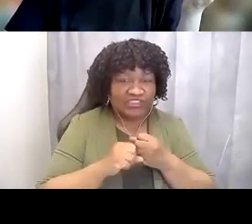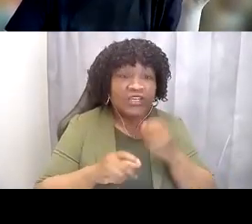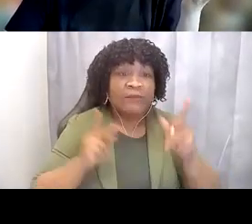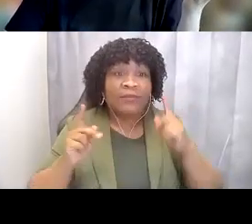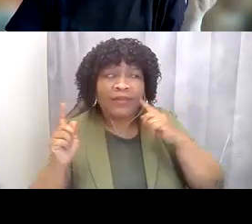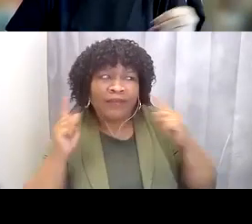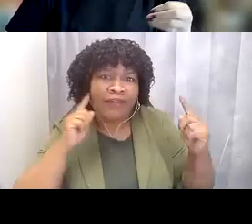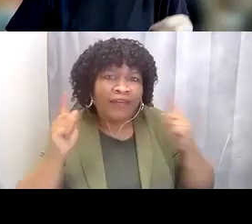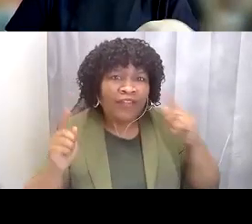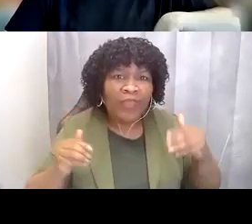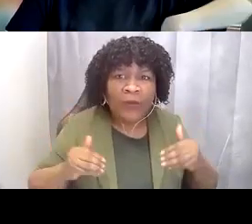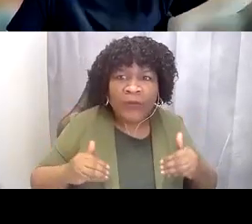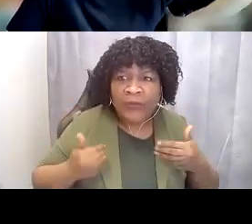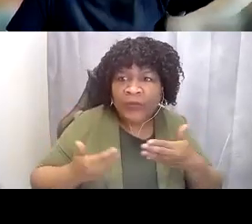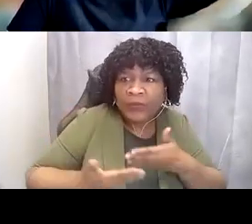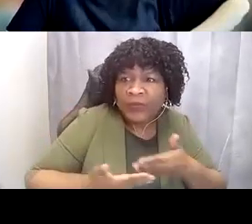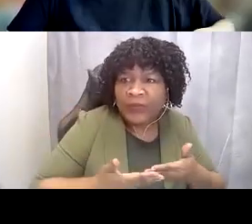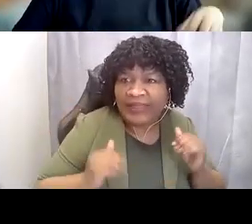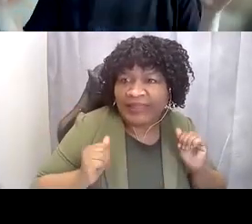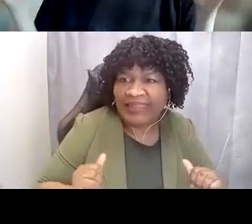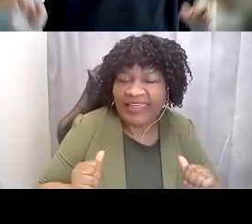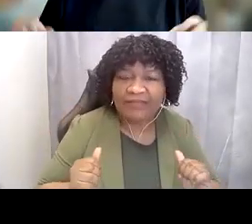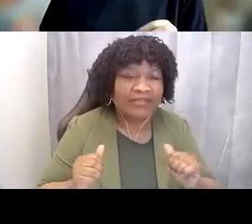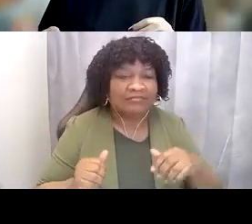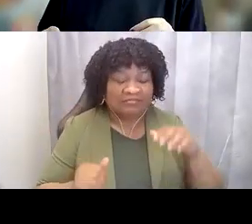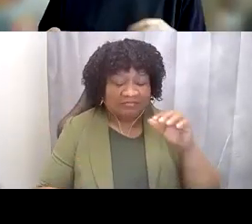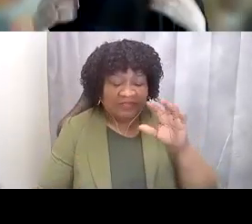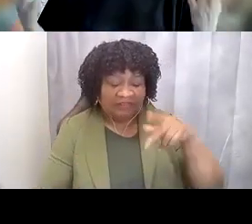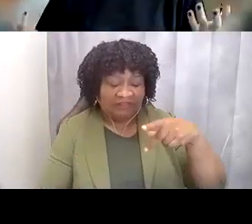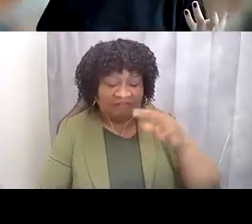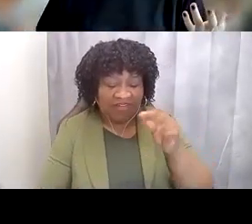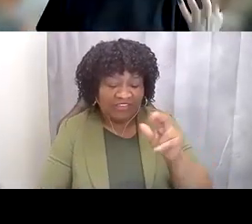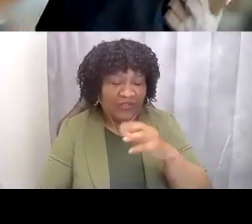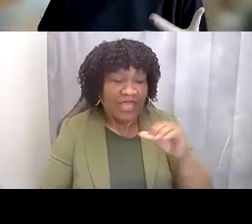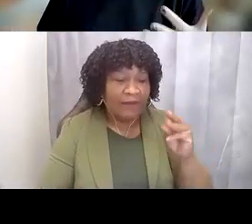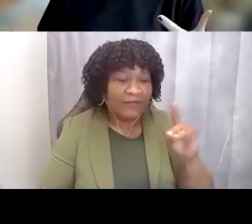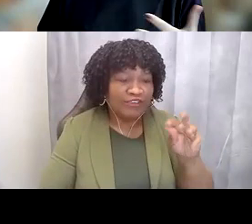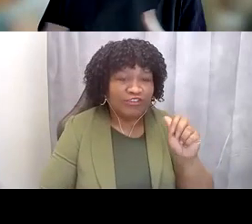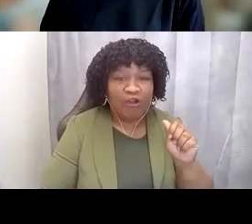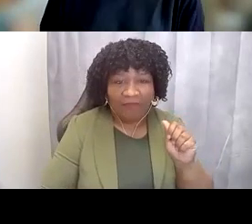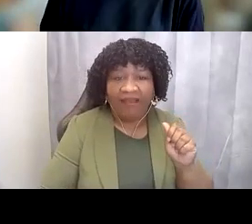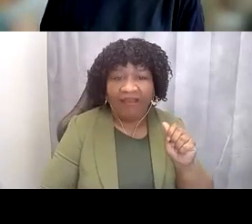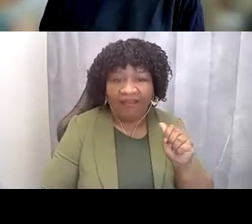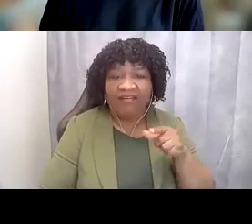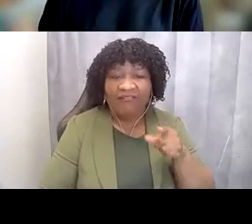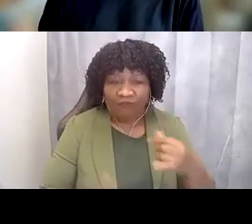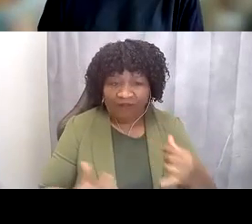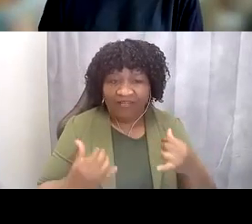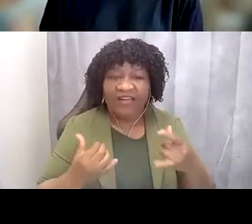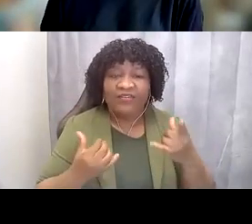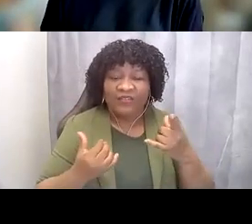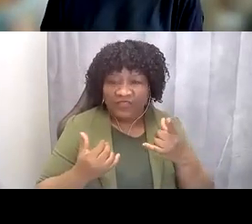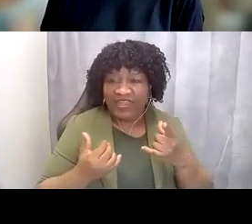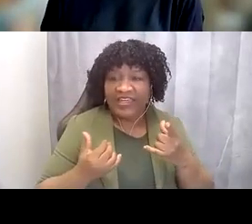were available, but Moderna and Pfizer, again, a reminder, they work really well at preventing severe